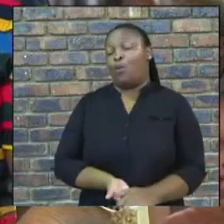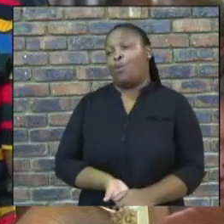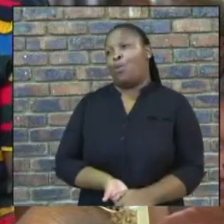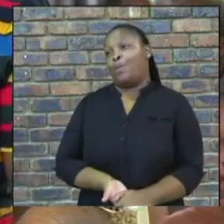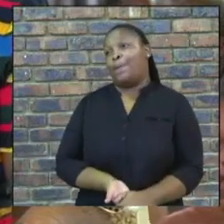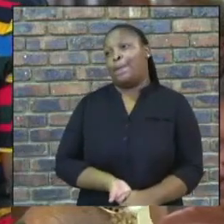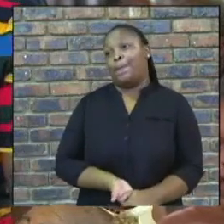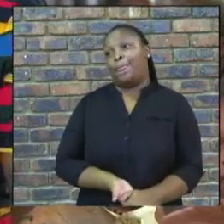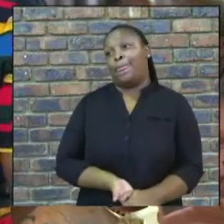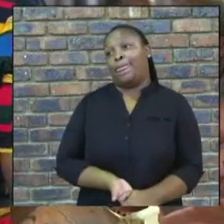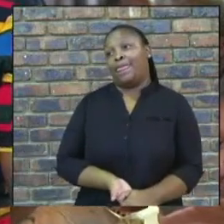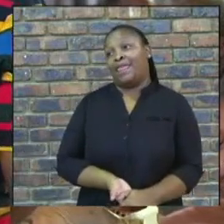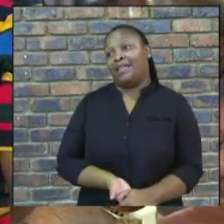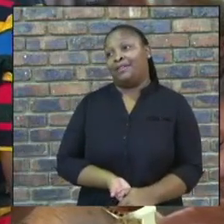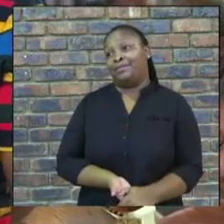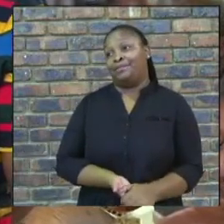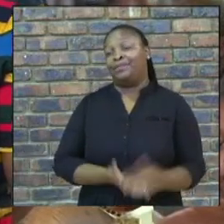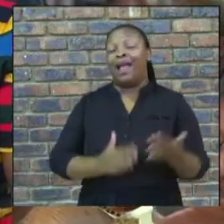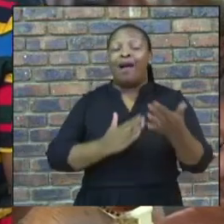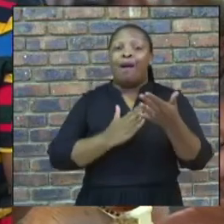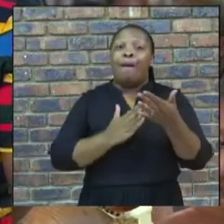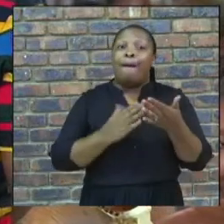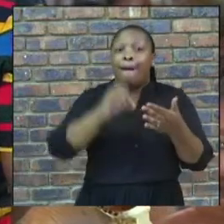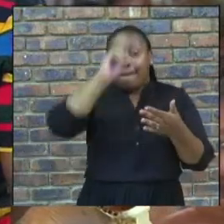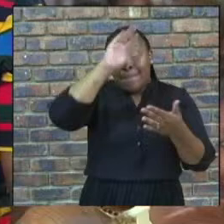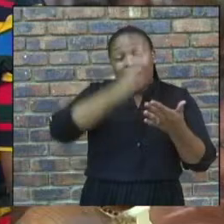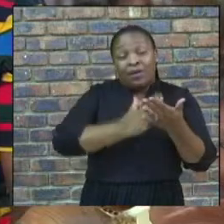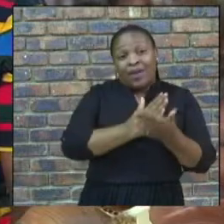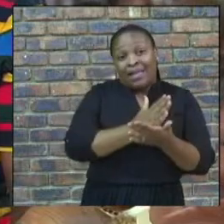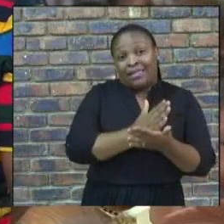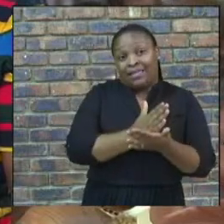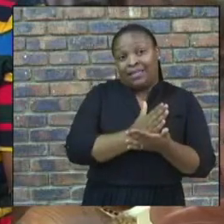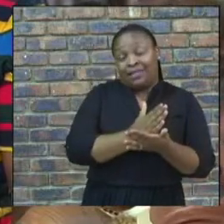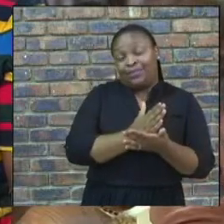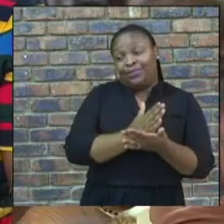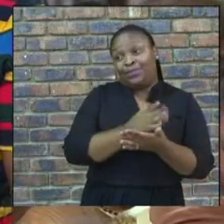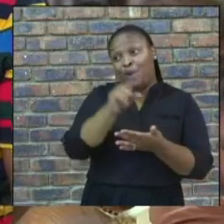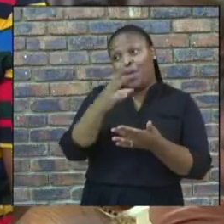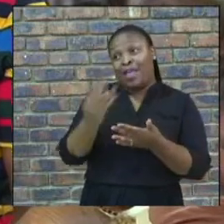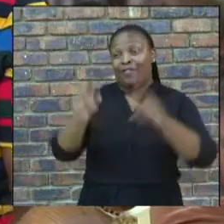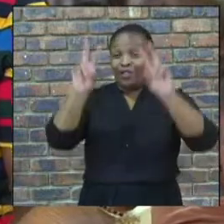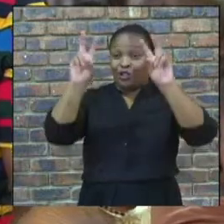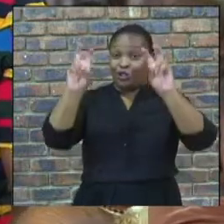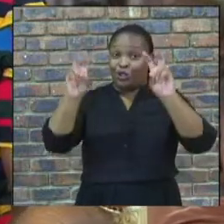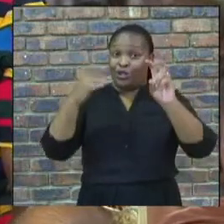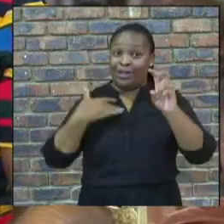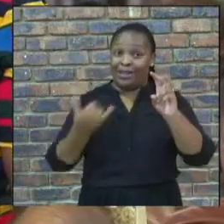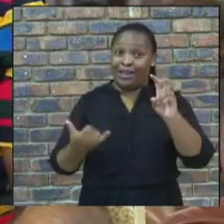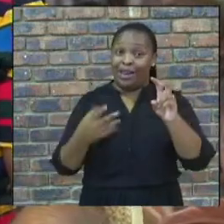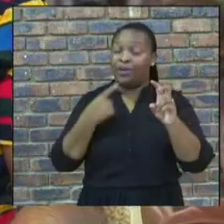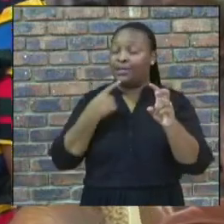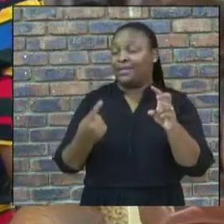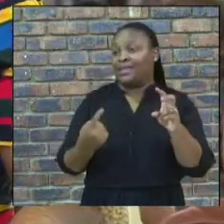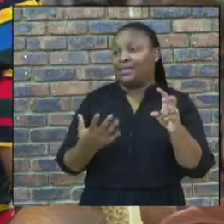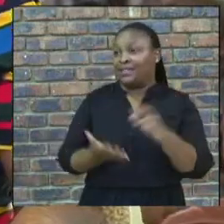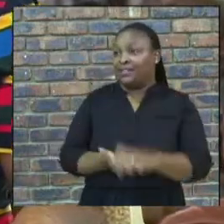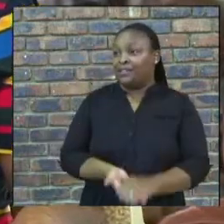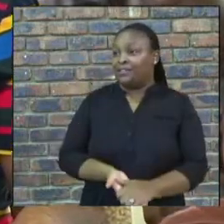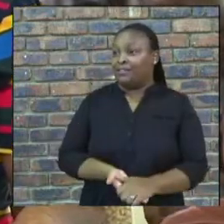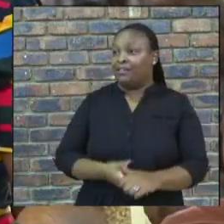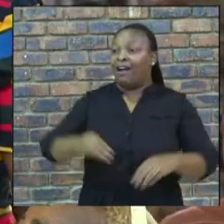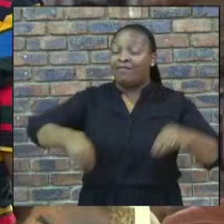when it comes to the rights of miners, now we've got a situation which you have just said here in terms of the